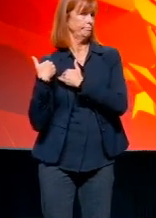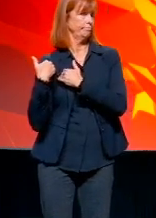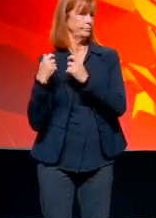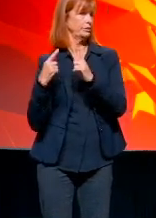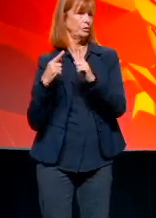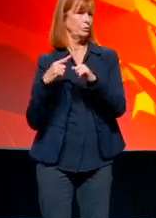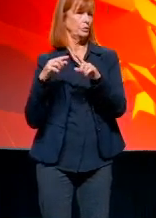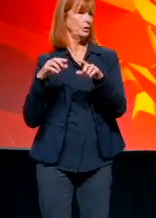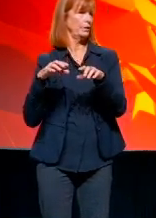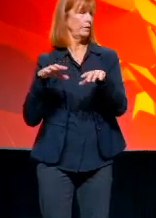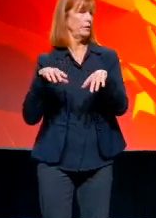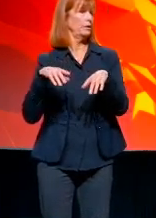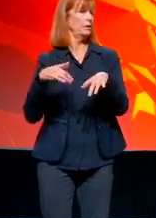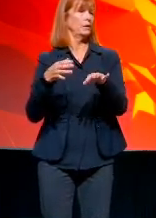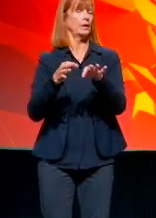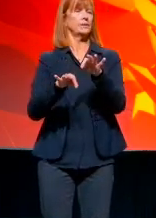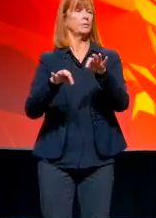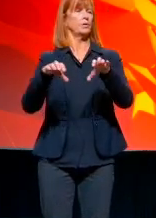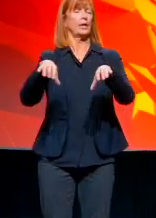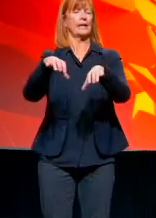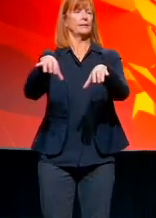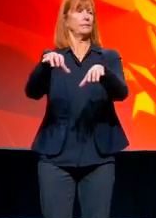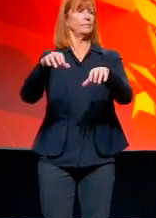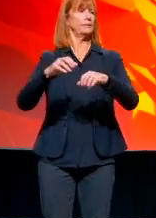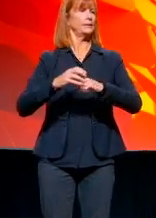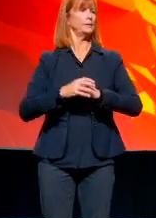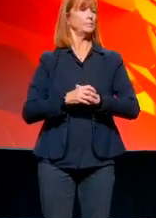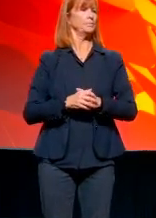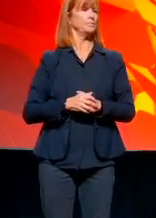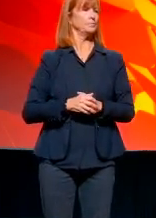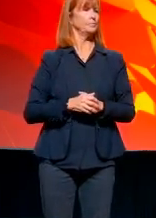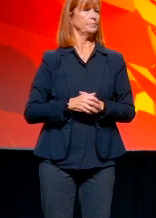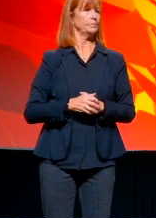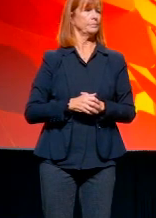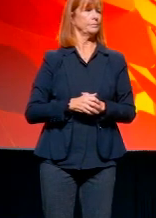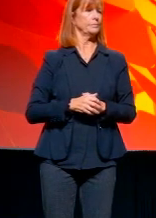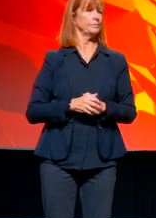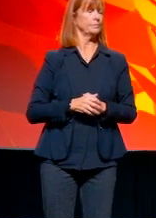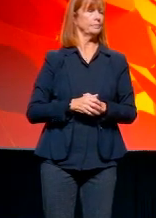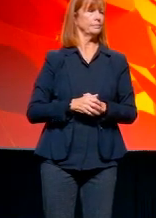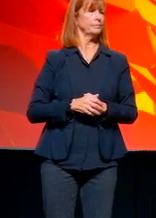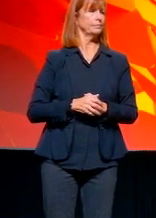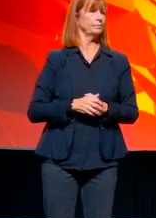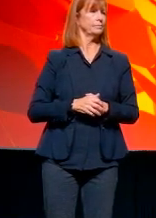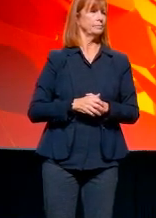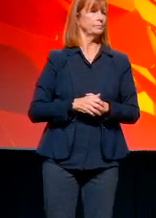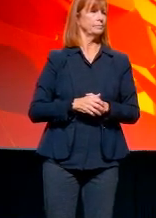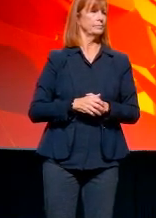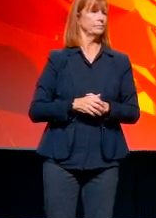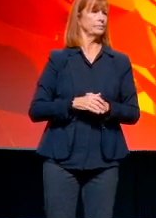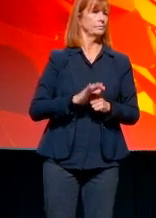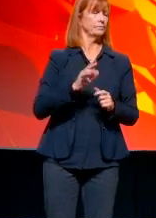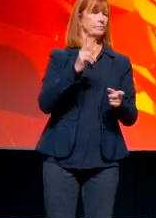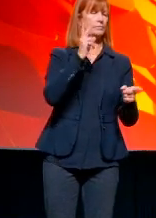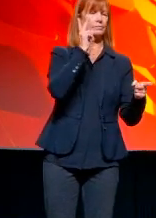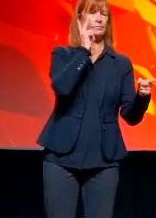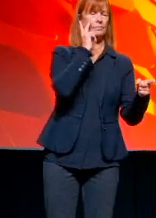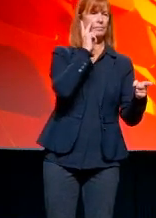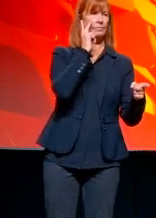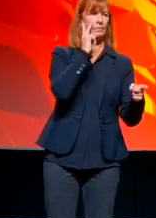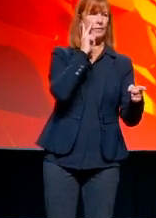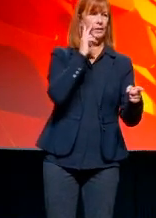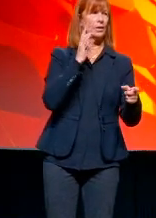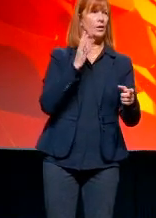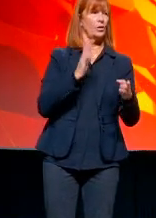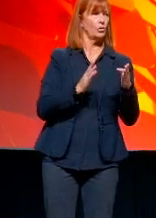of household activities. And zooming in as an example, you see that the